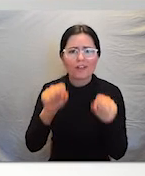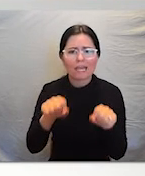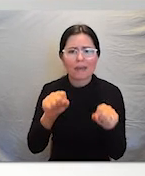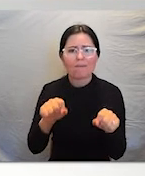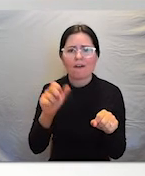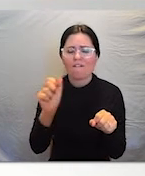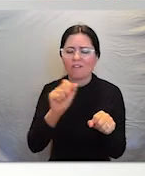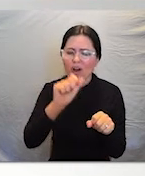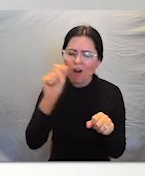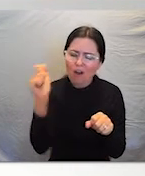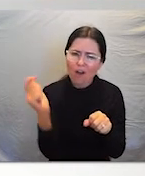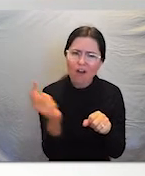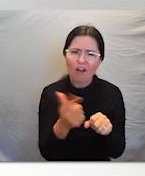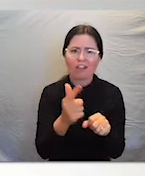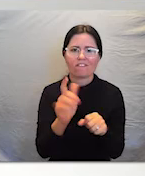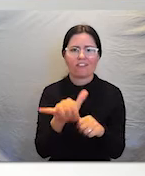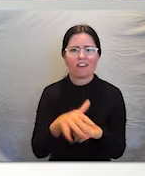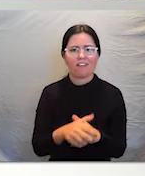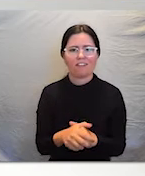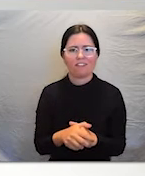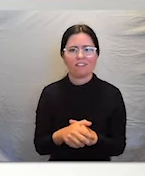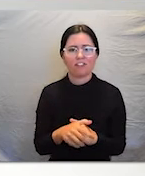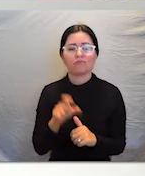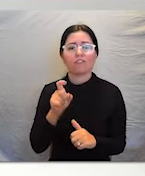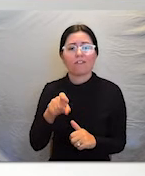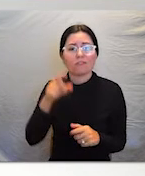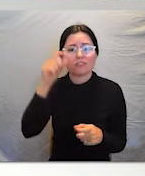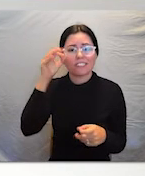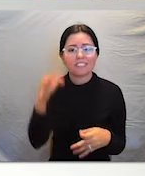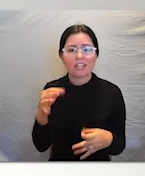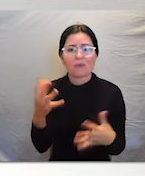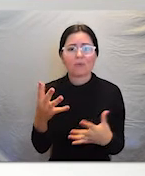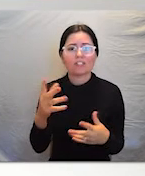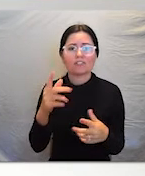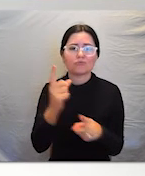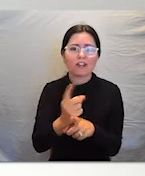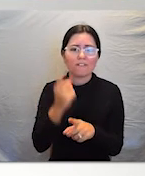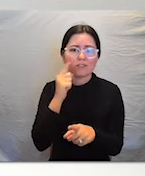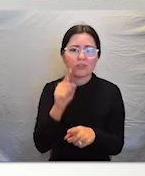things. It's just deciding what is right for you and your abilities